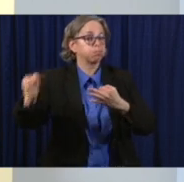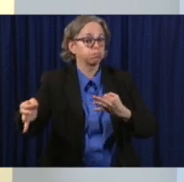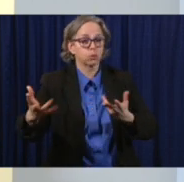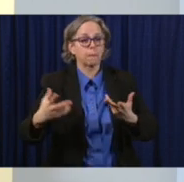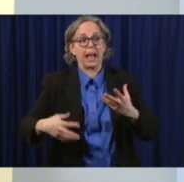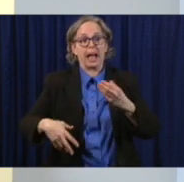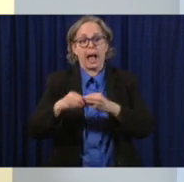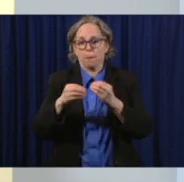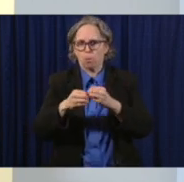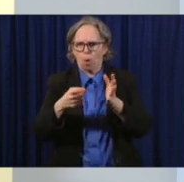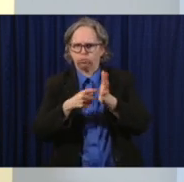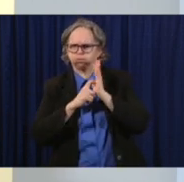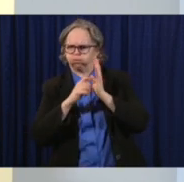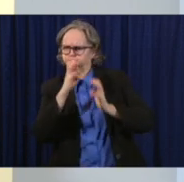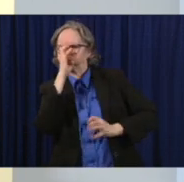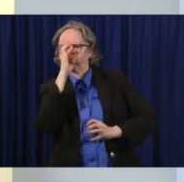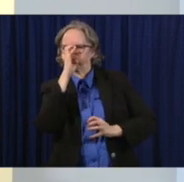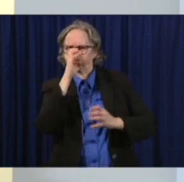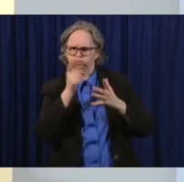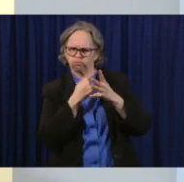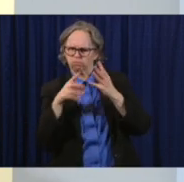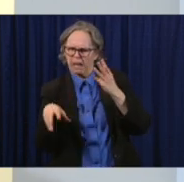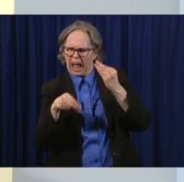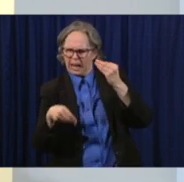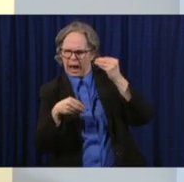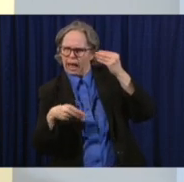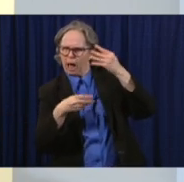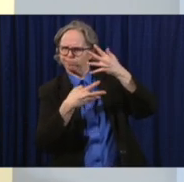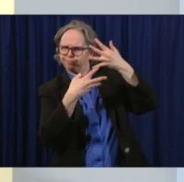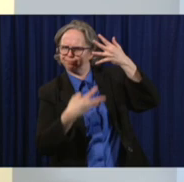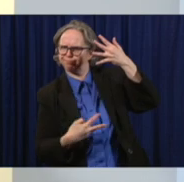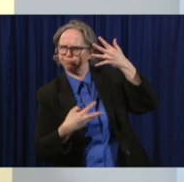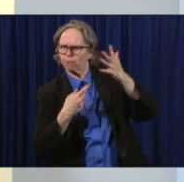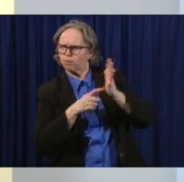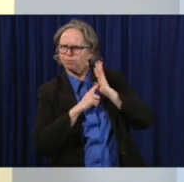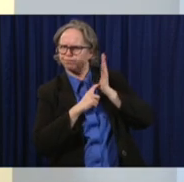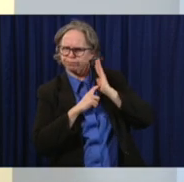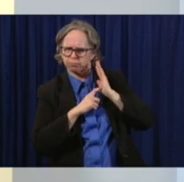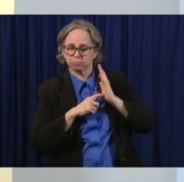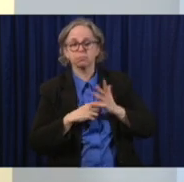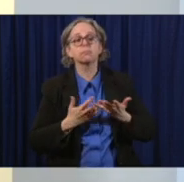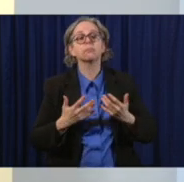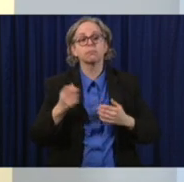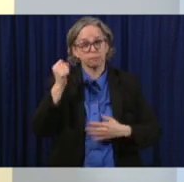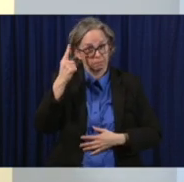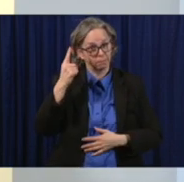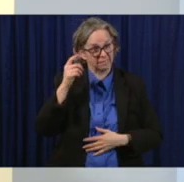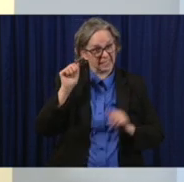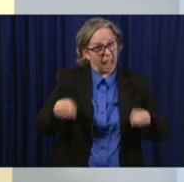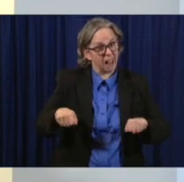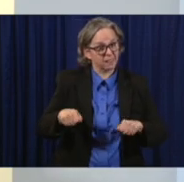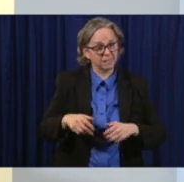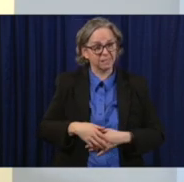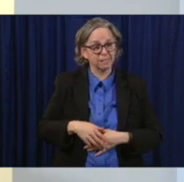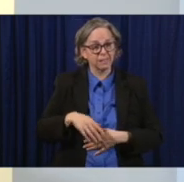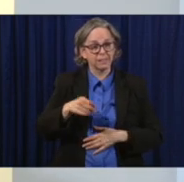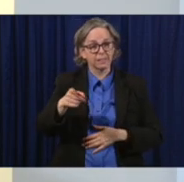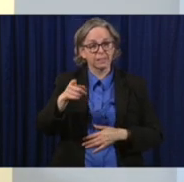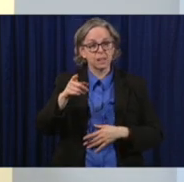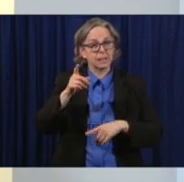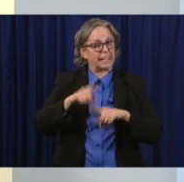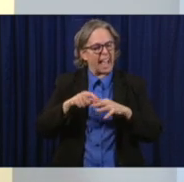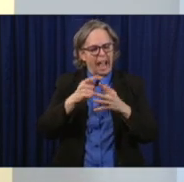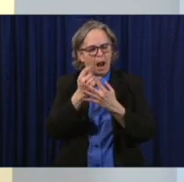if there's a concern that you have, so you can go higher standards and later, but you can't go lower standards and